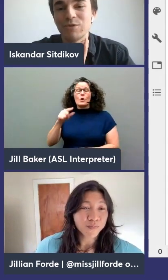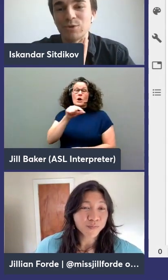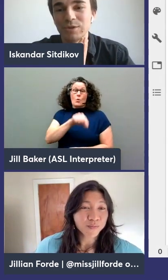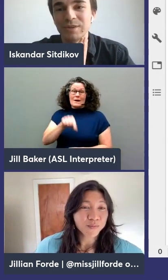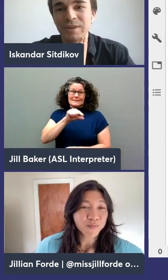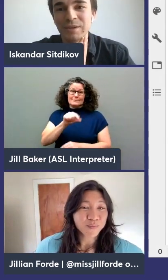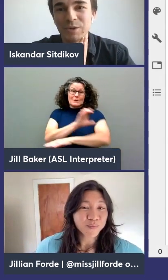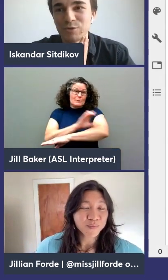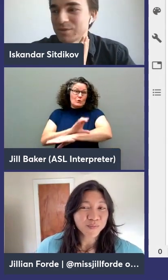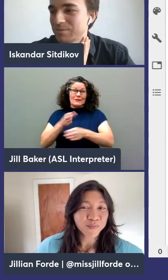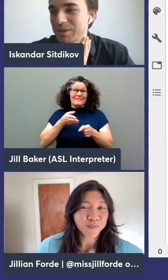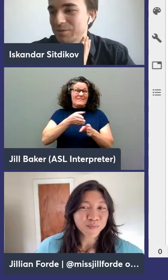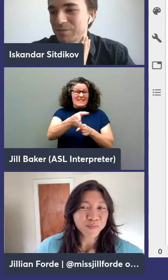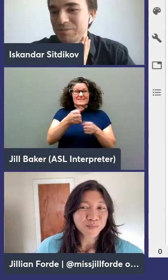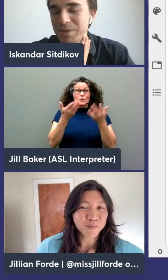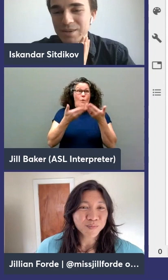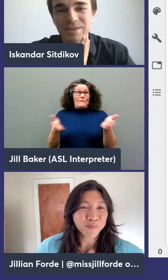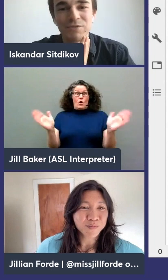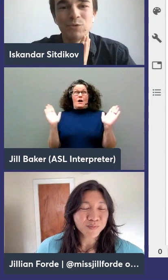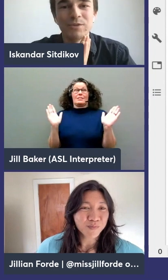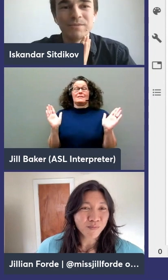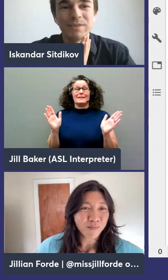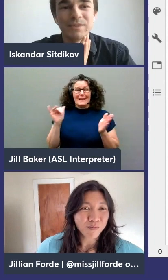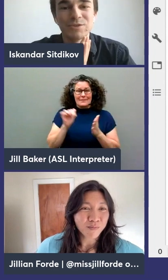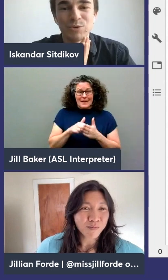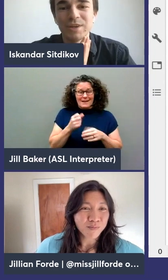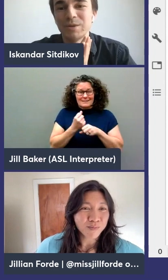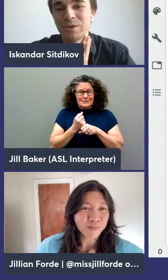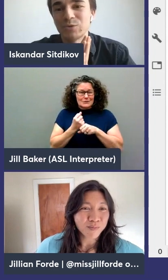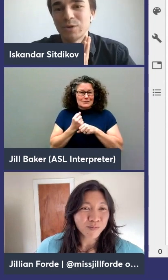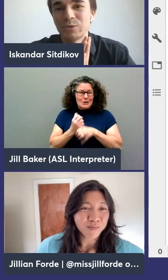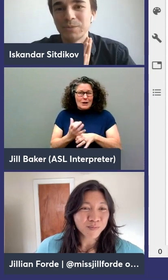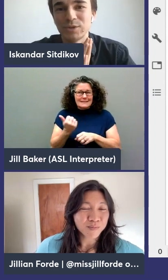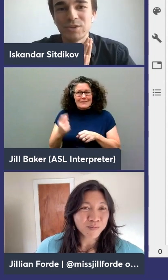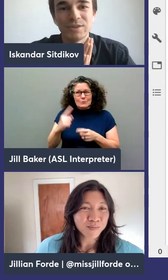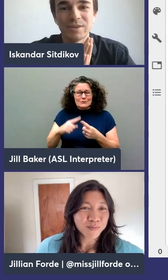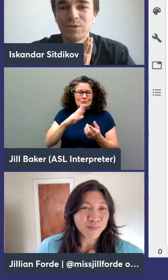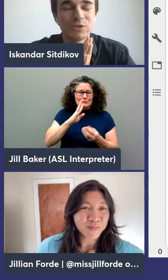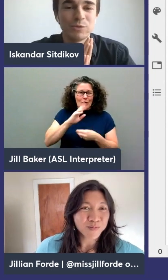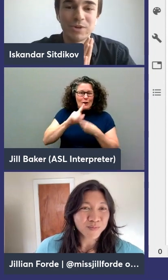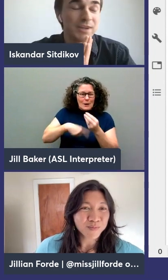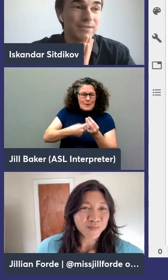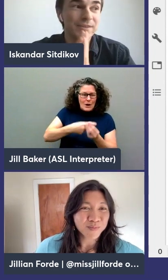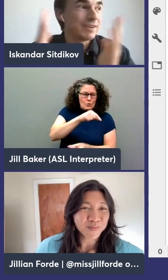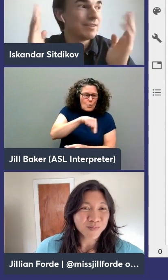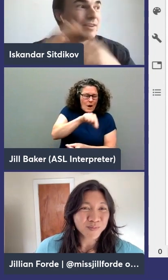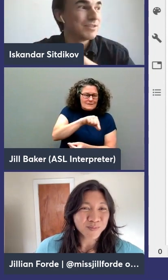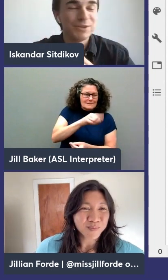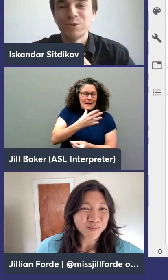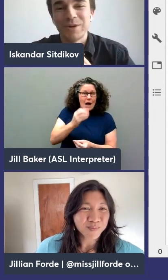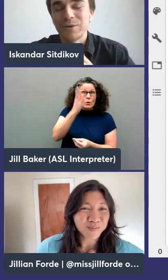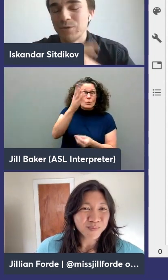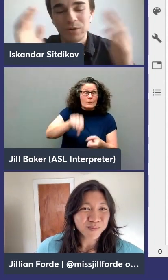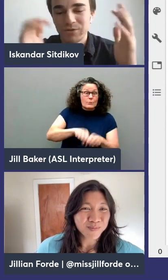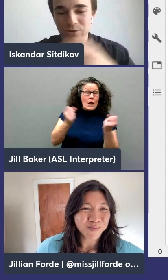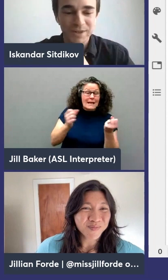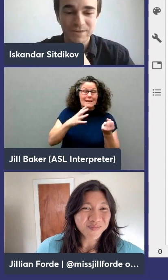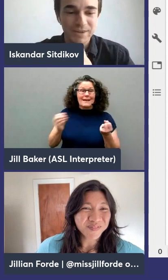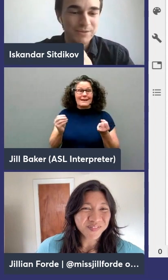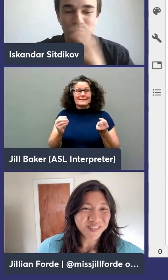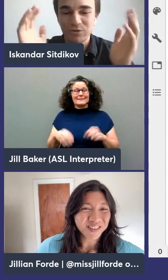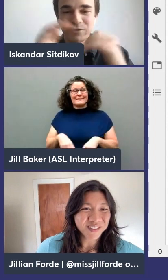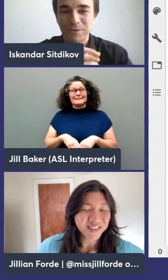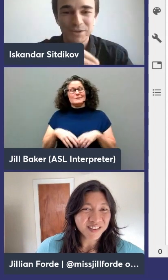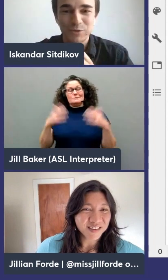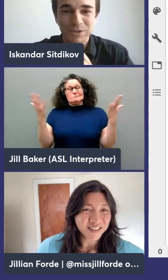field overall, because it makes everyone talking about quantum computation and how it will break and like steal all of our